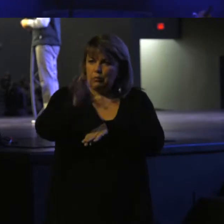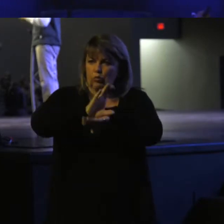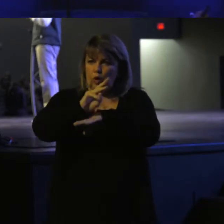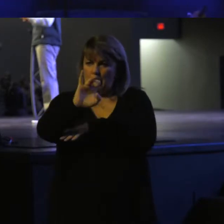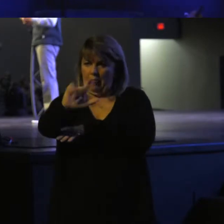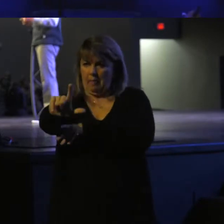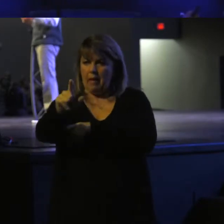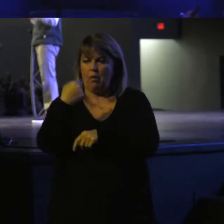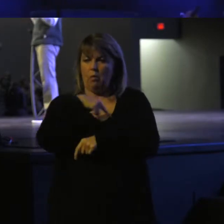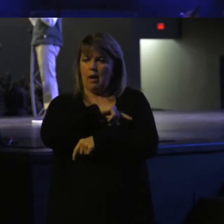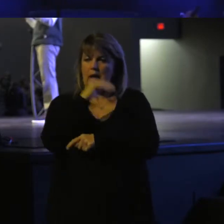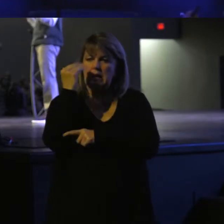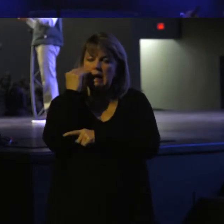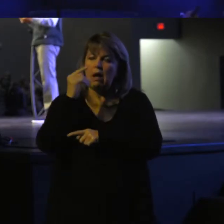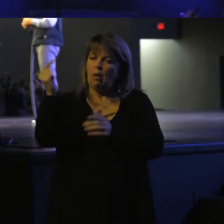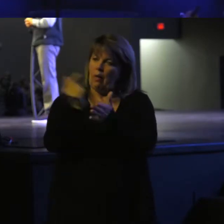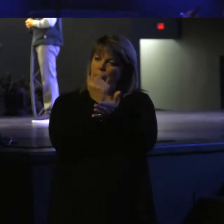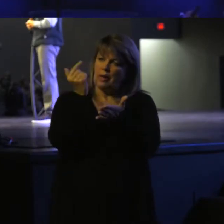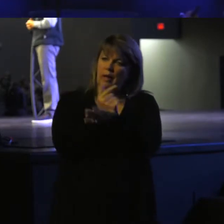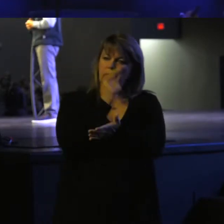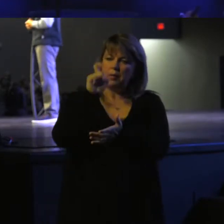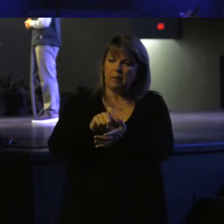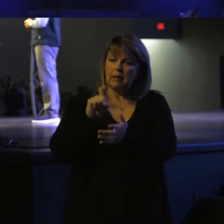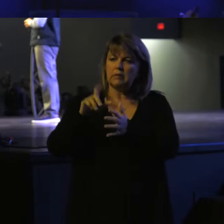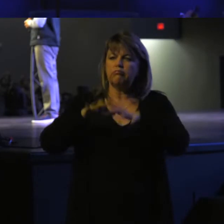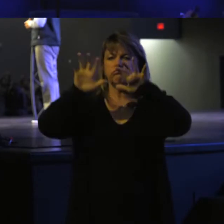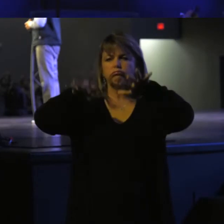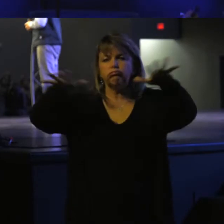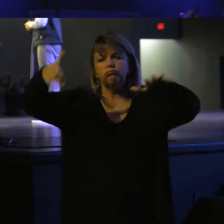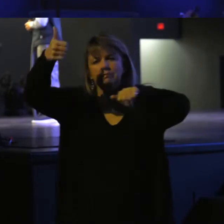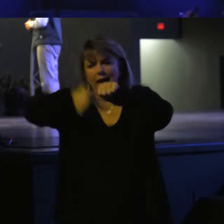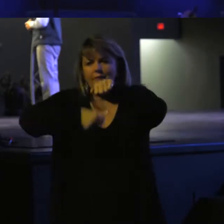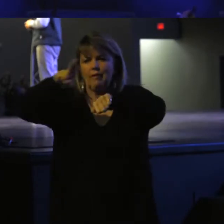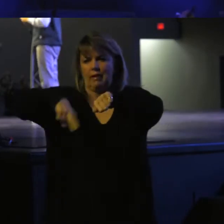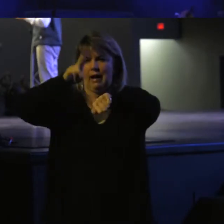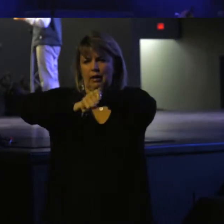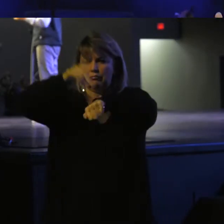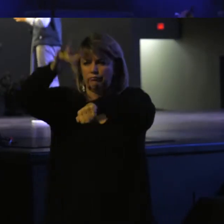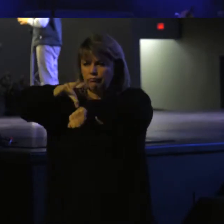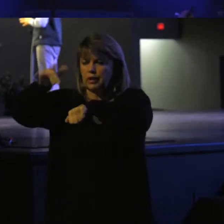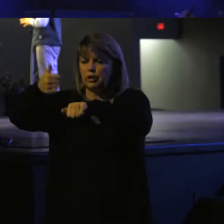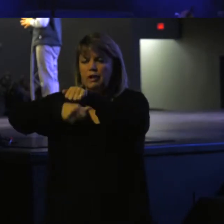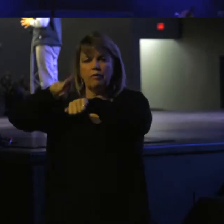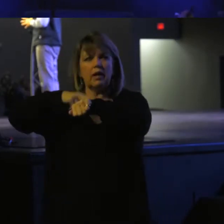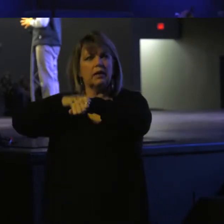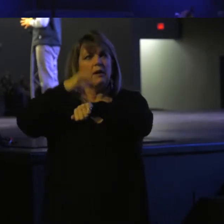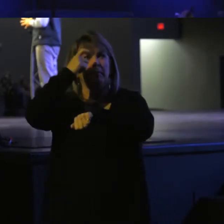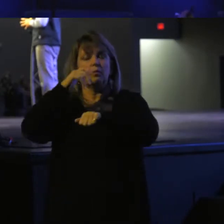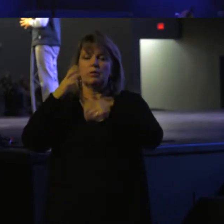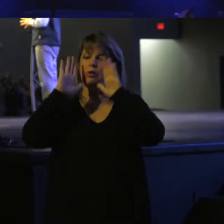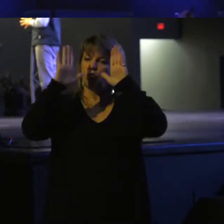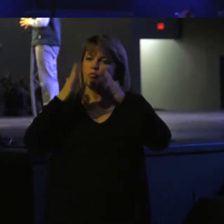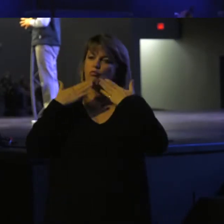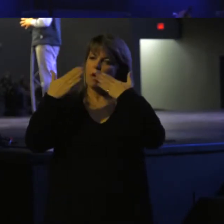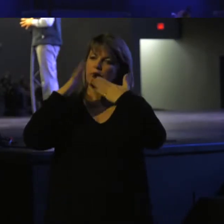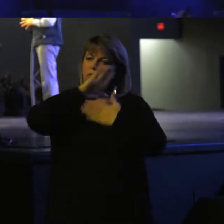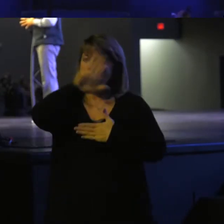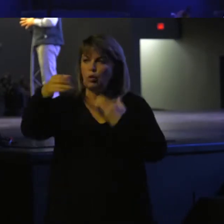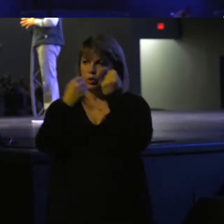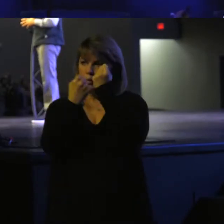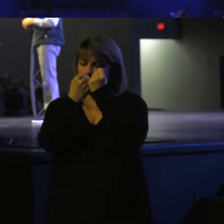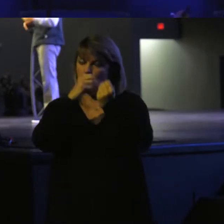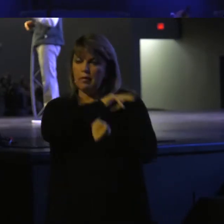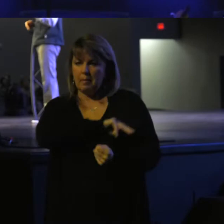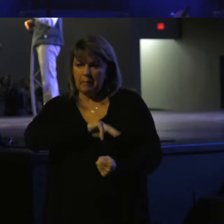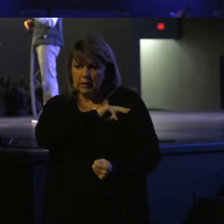Mill, we know that the gospel must make it to every nation. I'm so grateful for your support of them and thankful